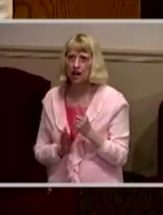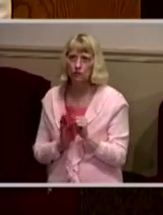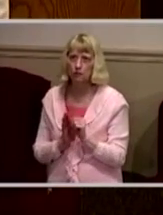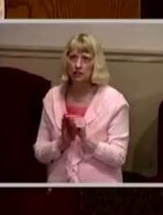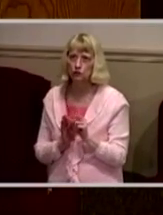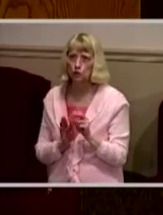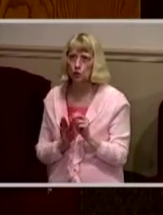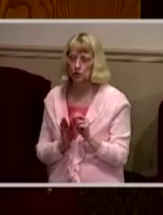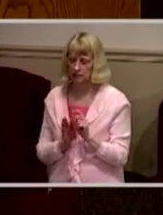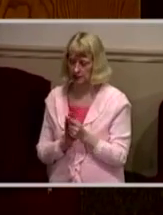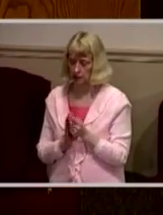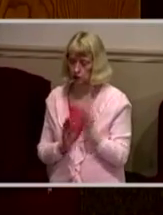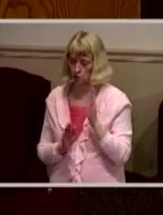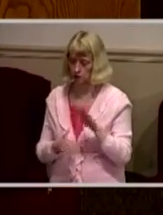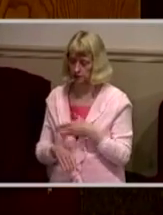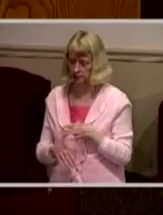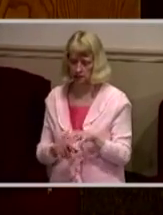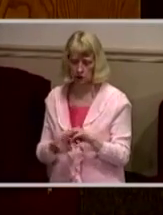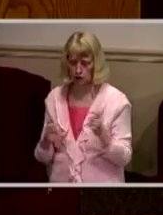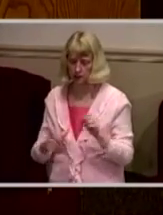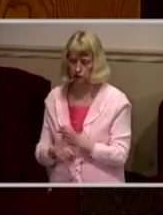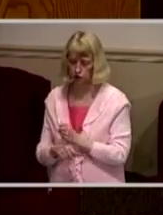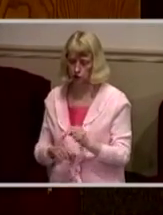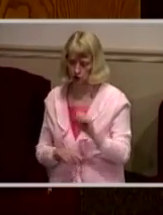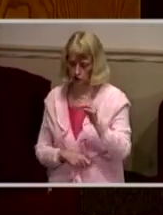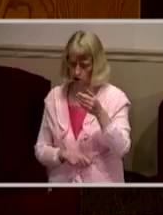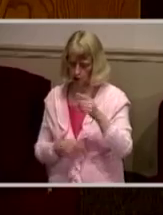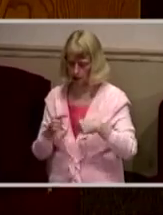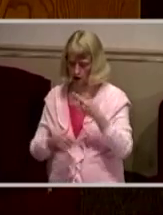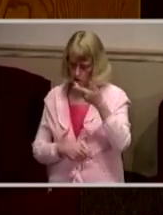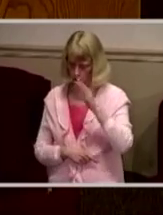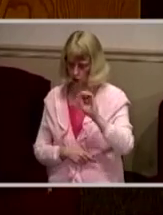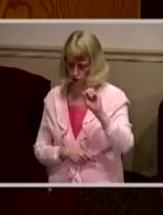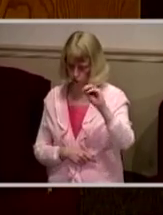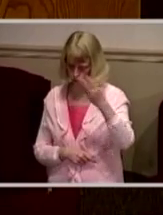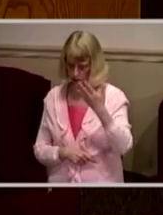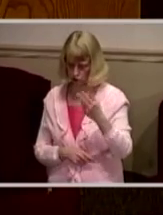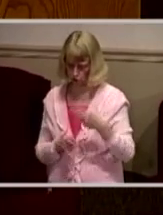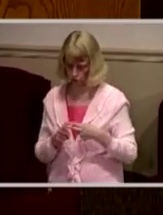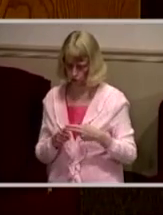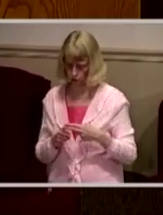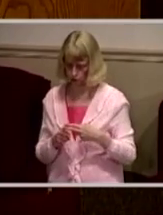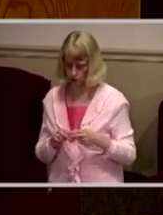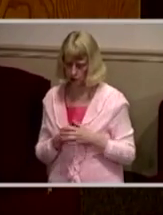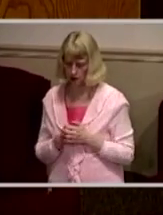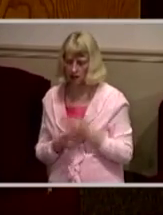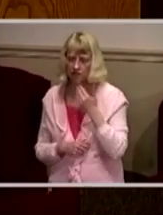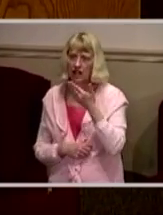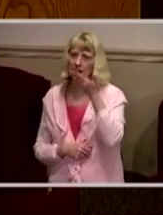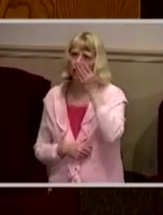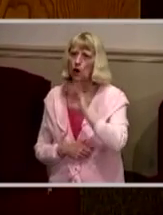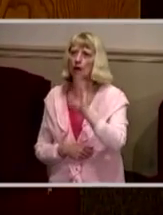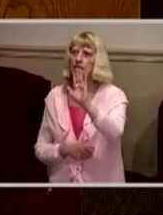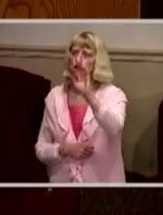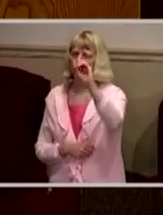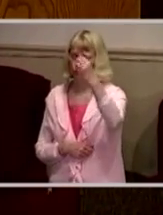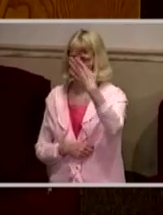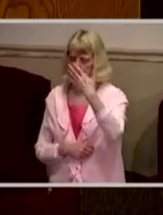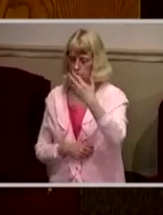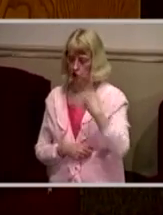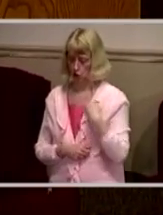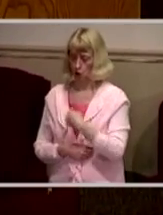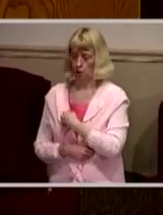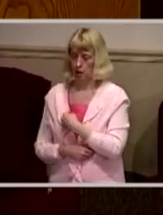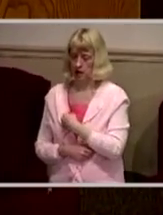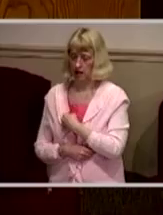we're going to sing that great song of God's grace in a few minutes. Thank God for his grace by which we